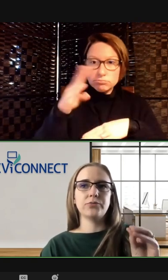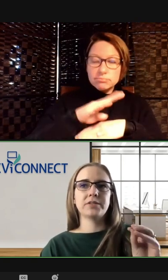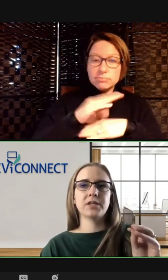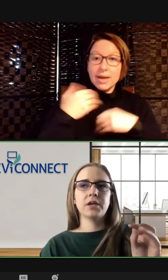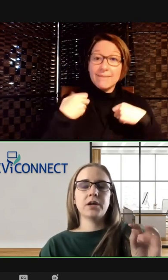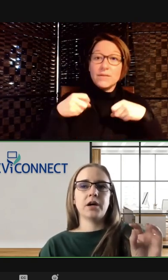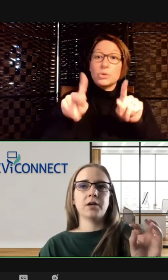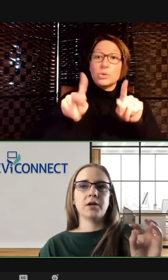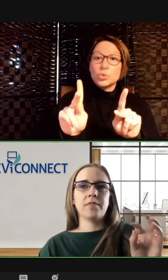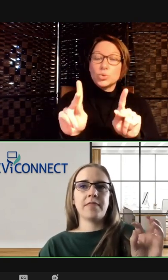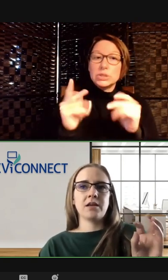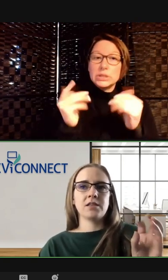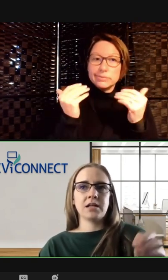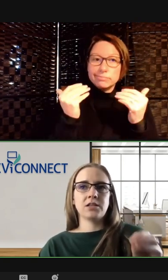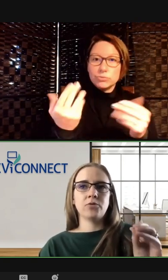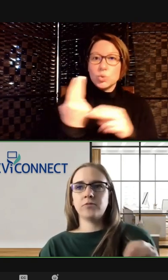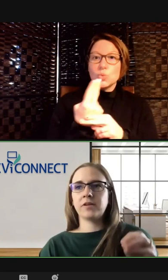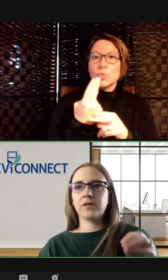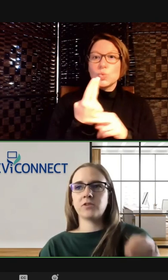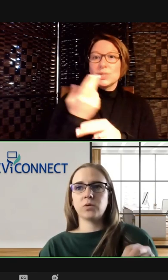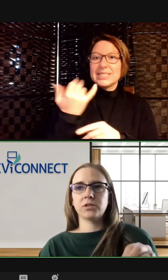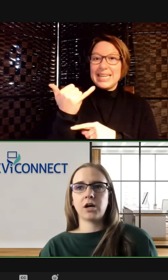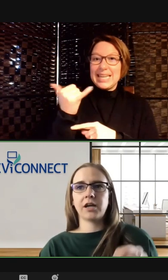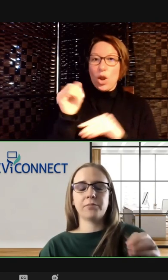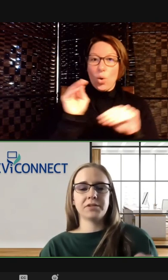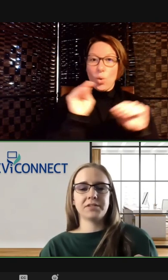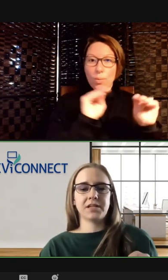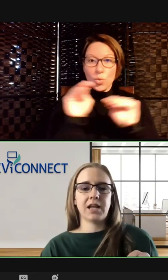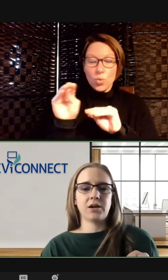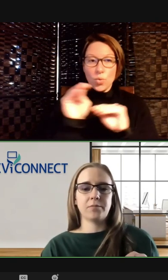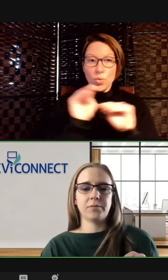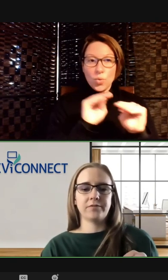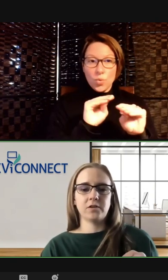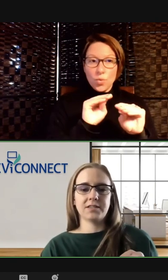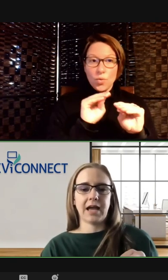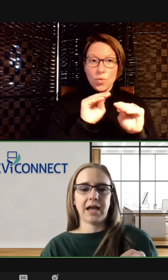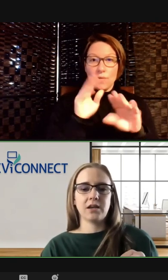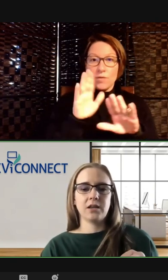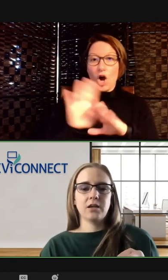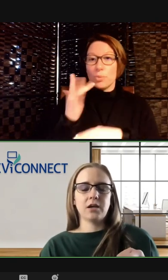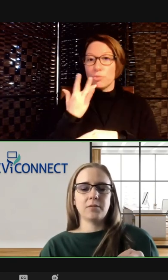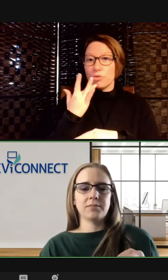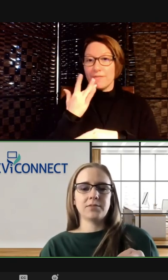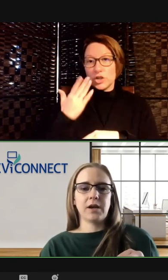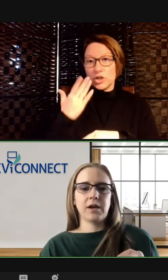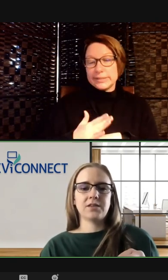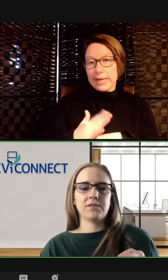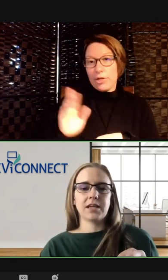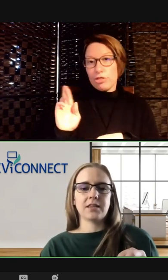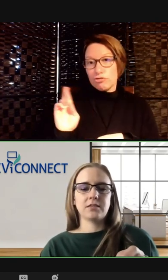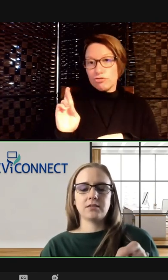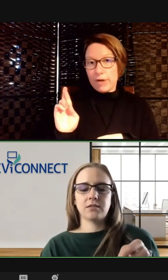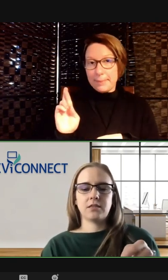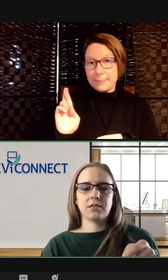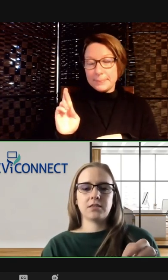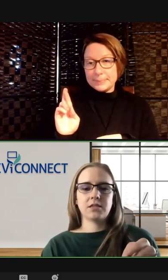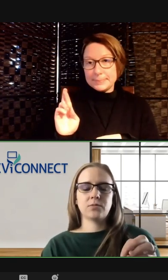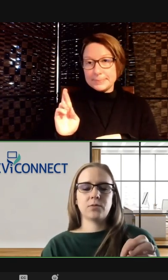to use that yellow moving visual target and present it on her preferred side. So an activity